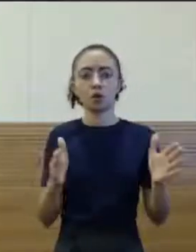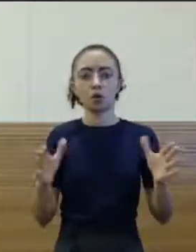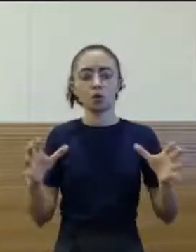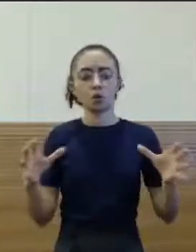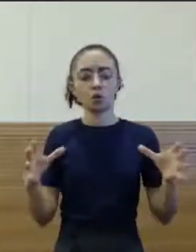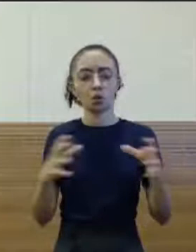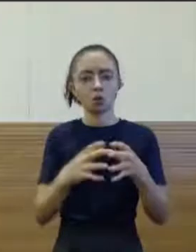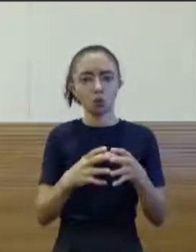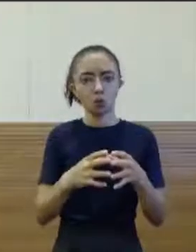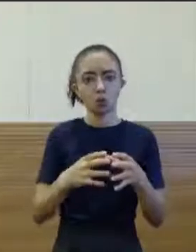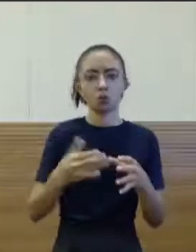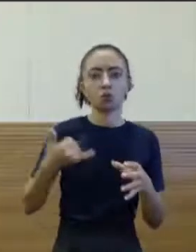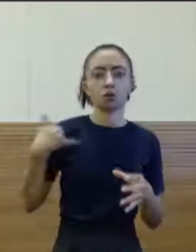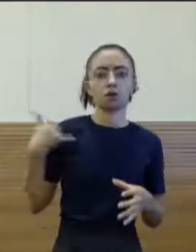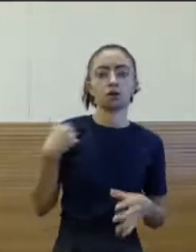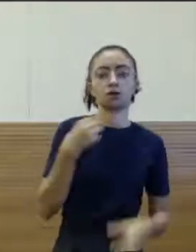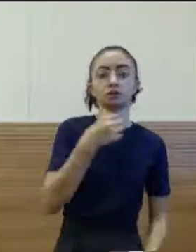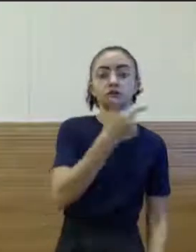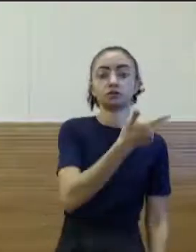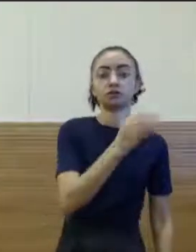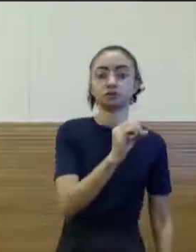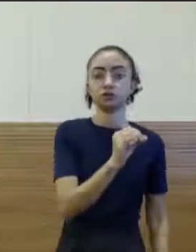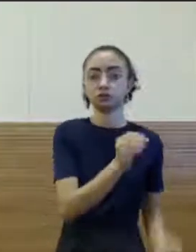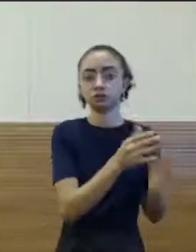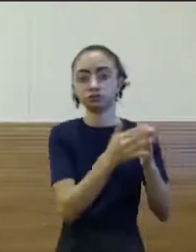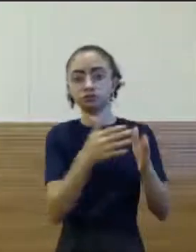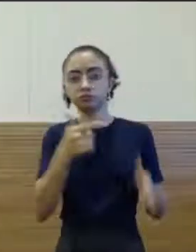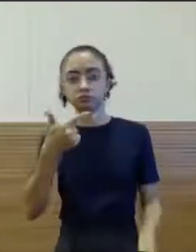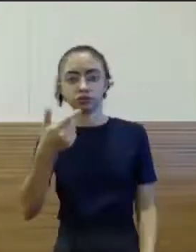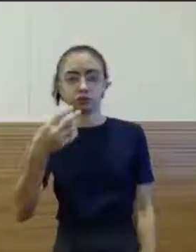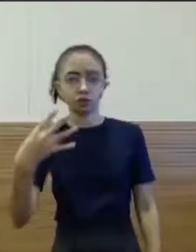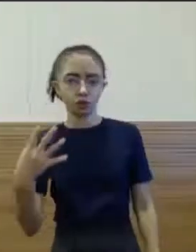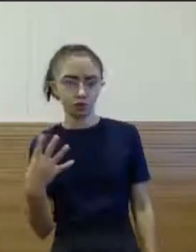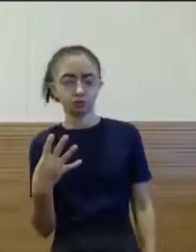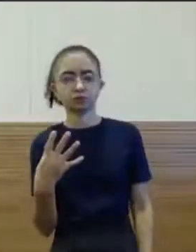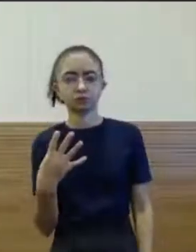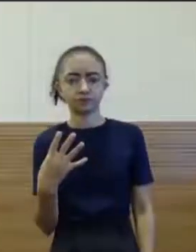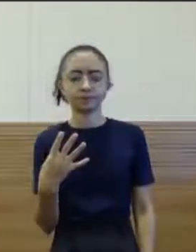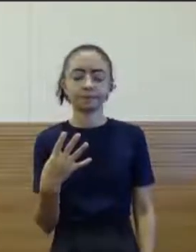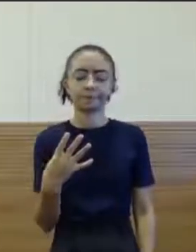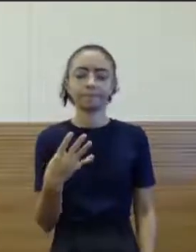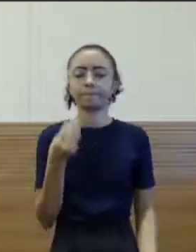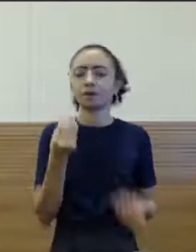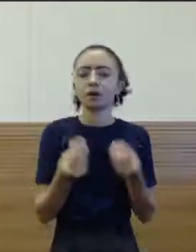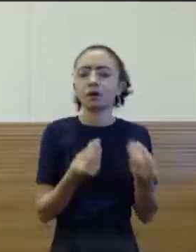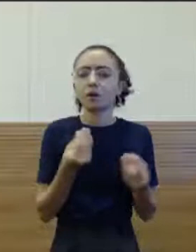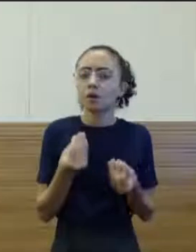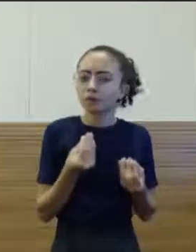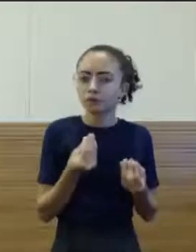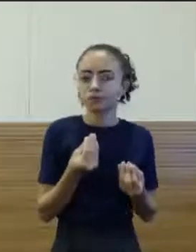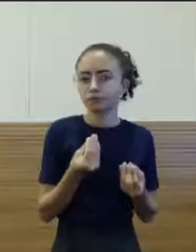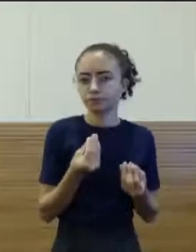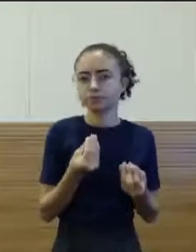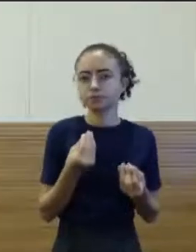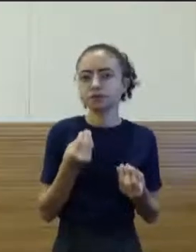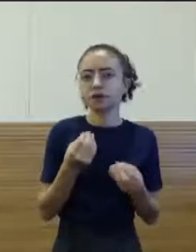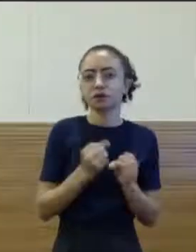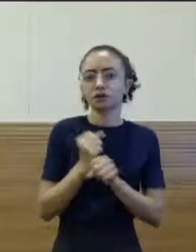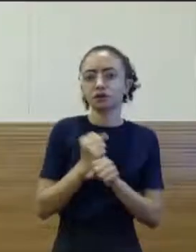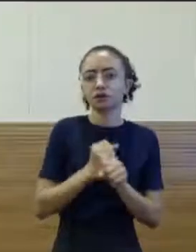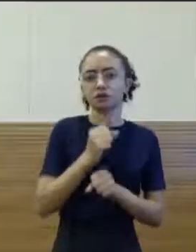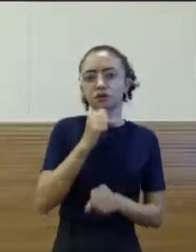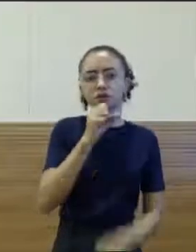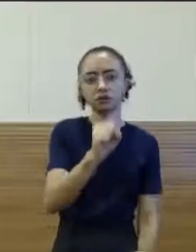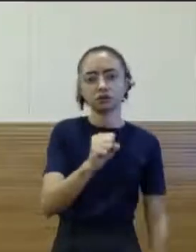to 44 years of age for como ha habido women incremento a lo largo de la has had an increase nutrición in desde 2008 the hasta el survey 2008-2009, from